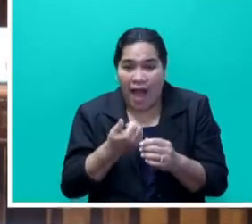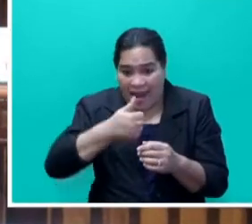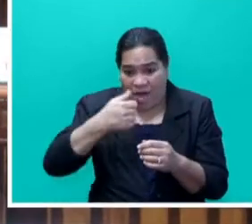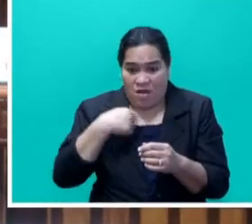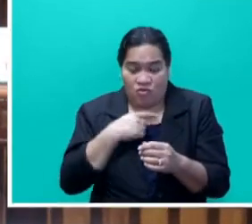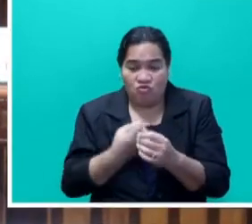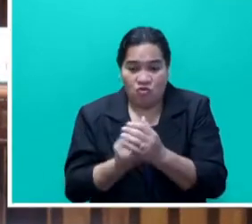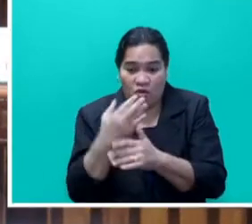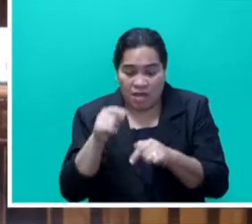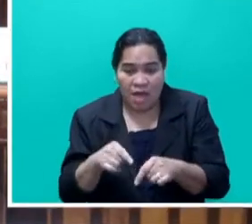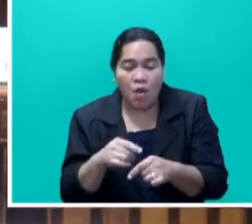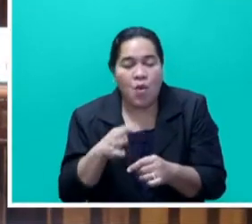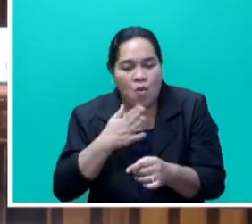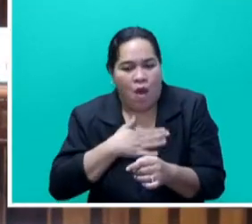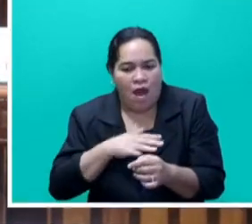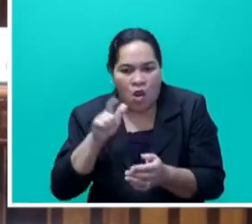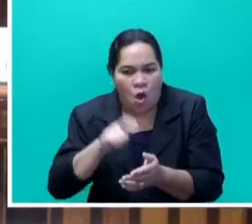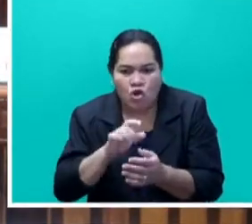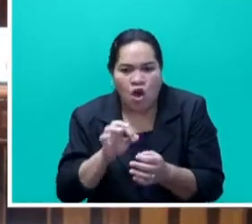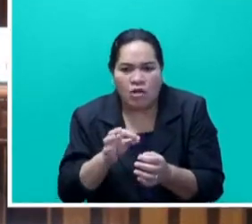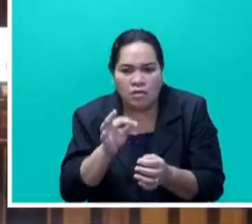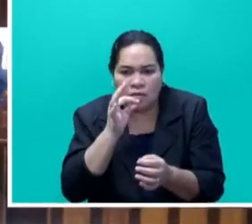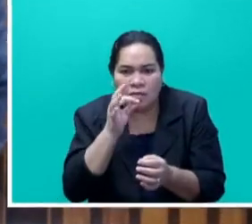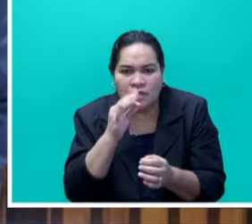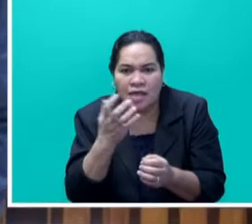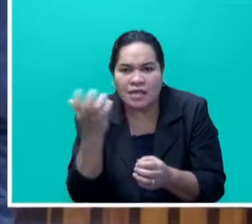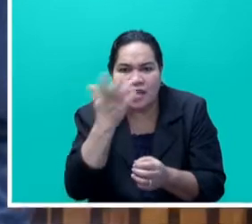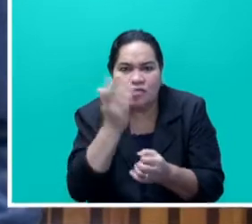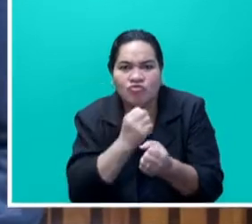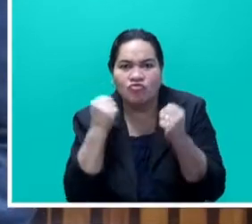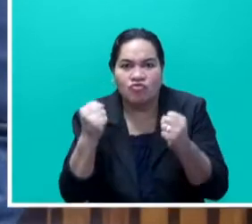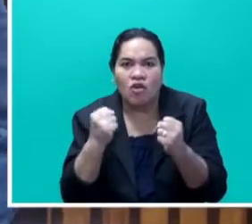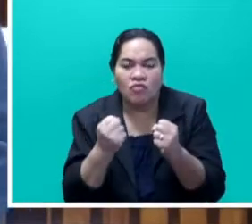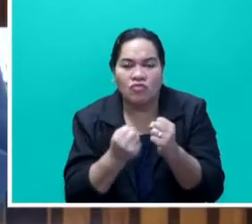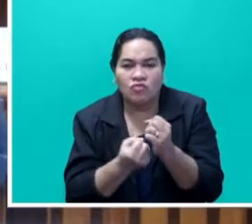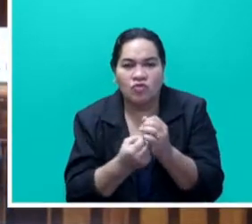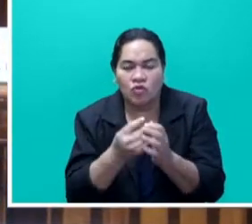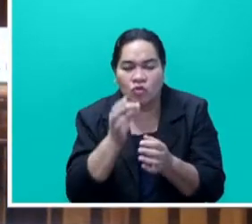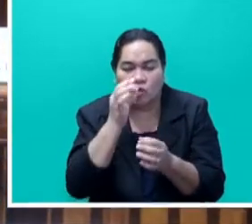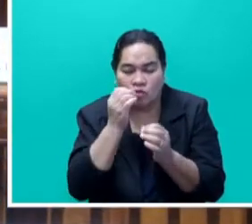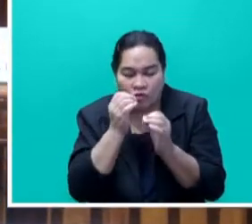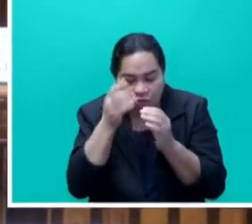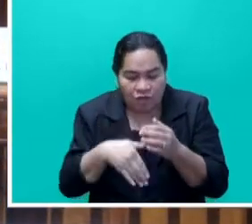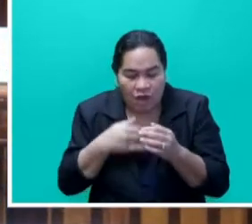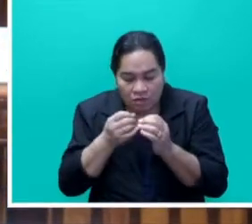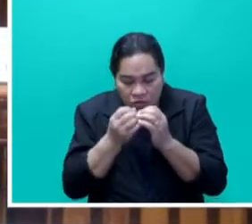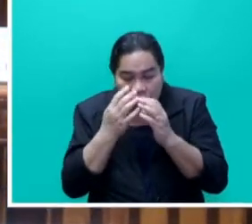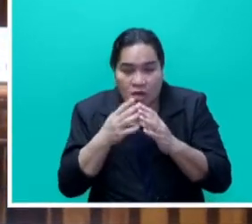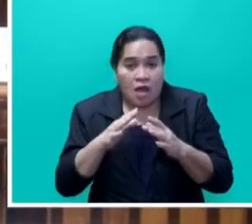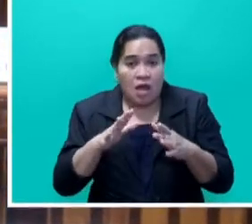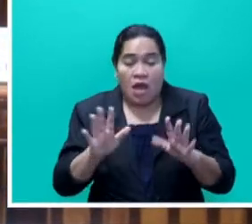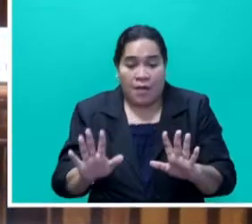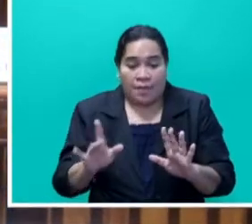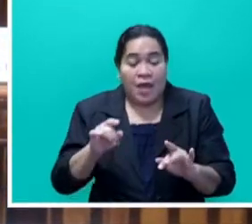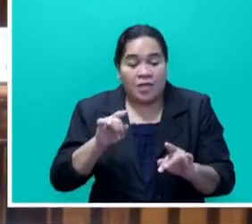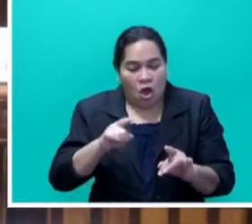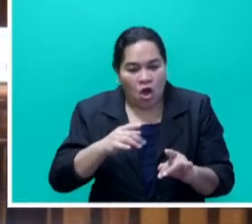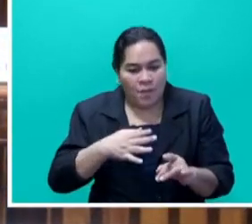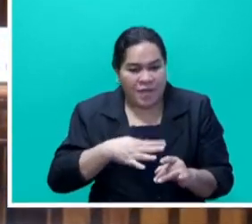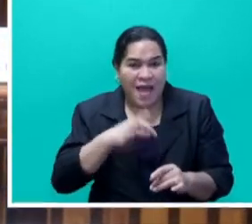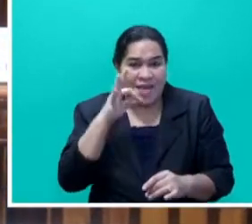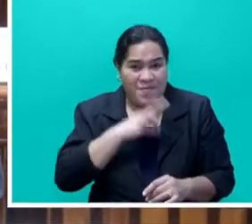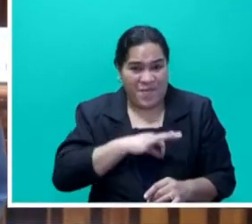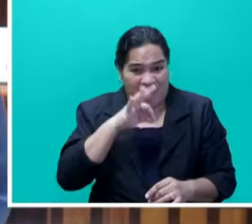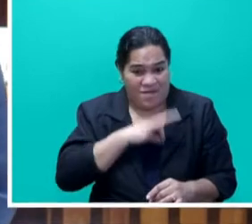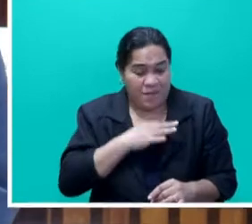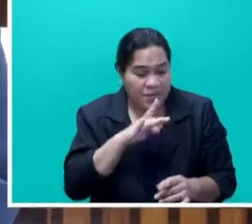THC. Mr. Speaker, sir, in order to be able to look at the full benefits of it, and interestingly enough, actually, there was an